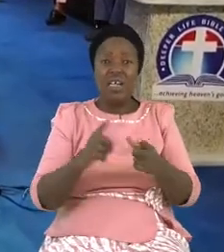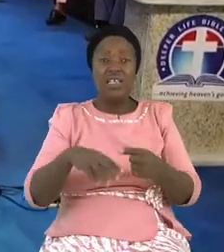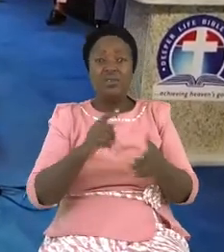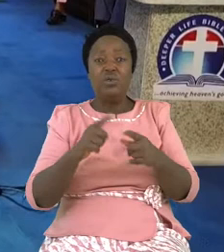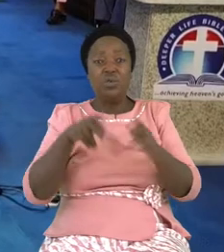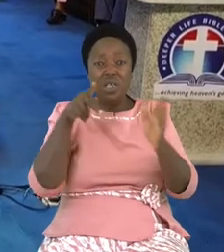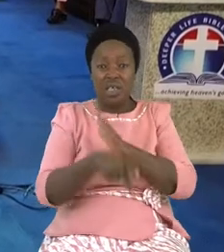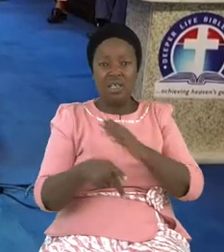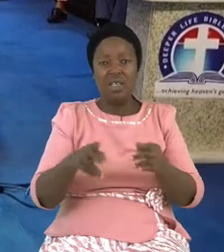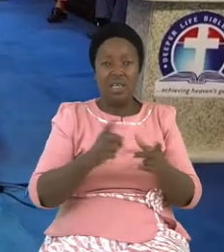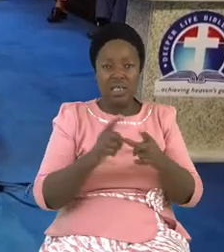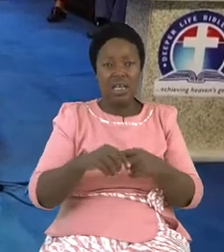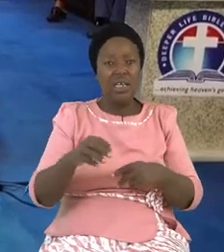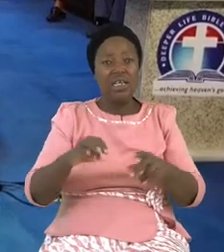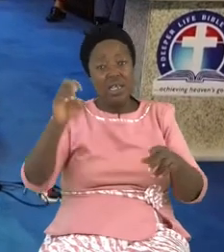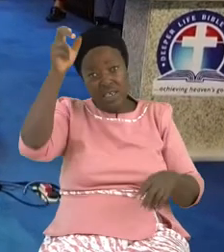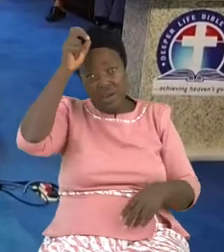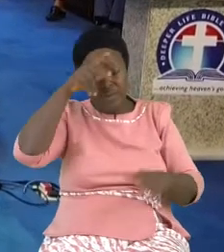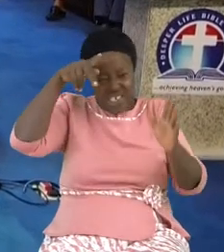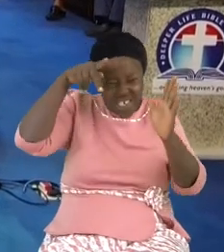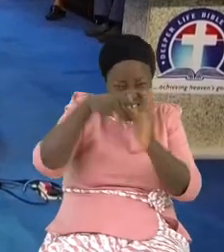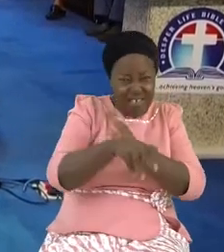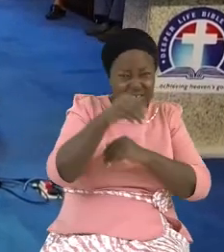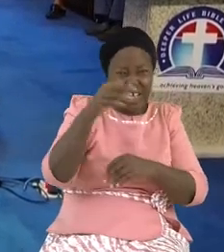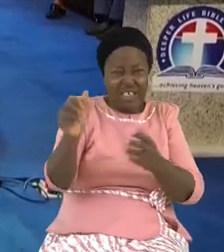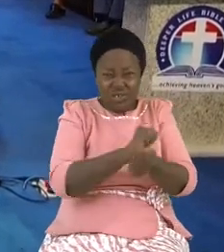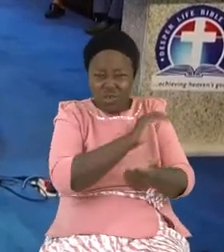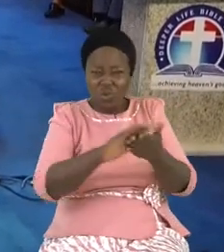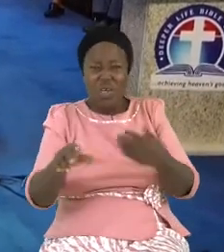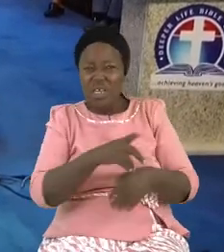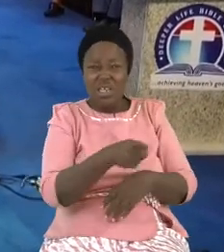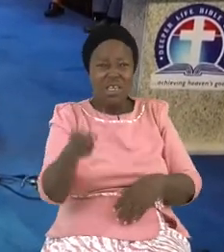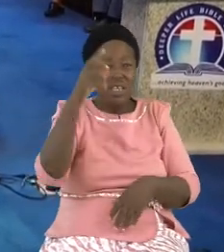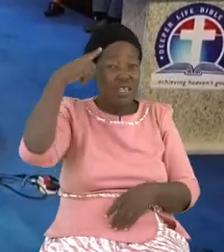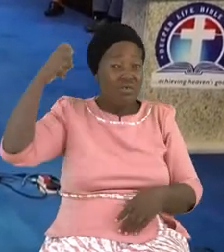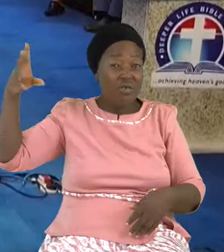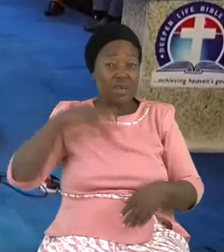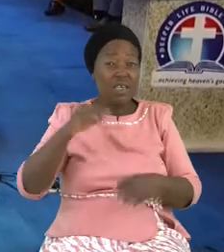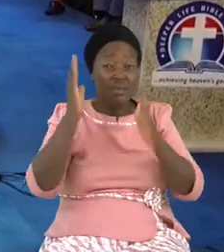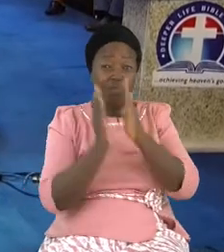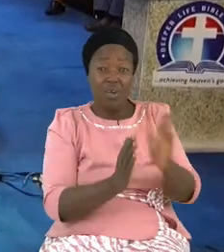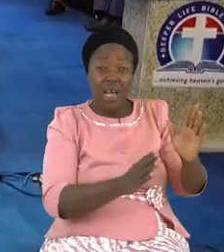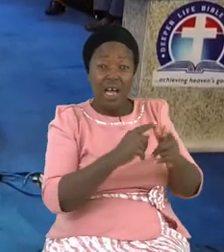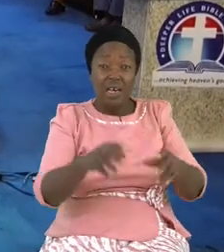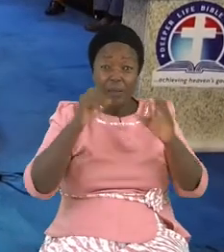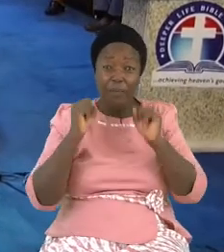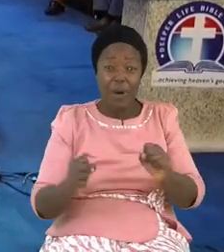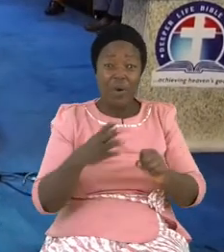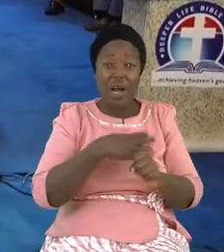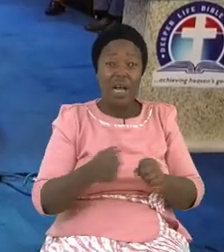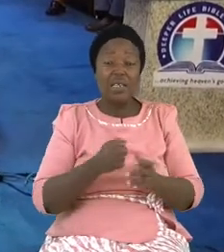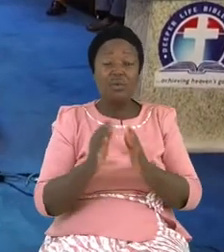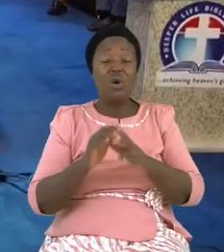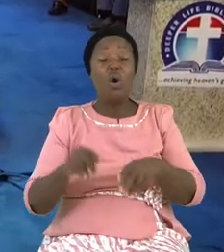And he kills the dream. And he kills the intention and the power and the aspiration and